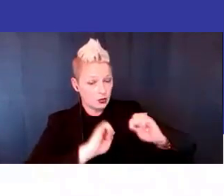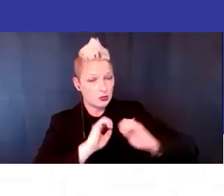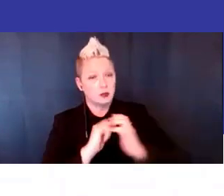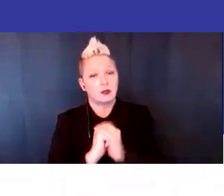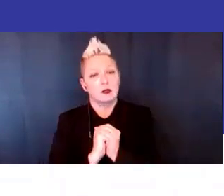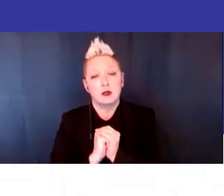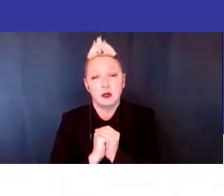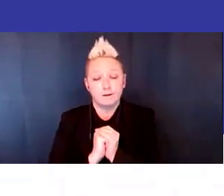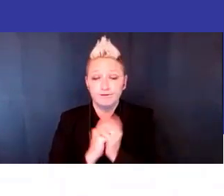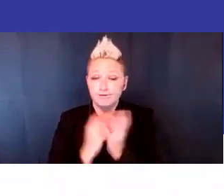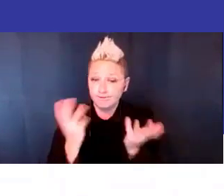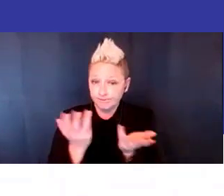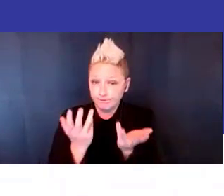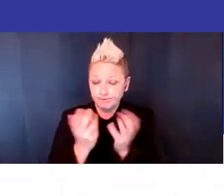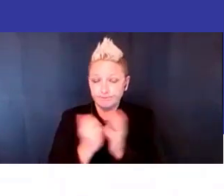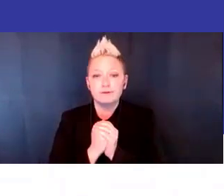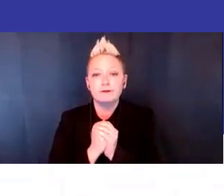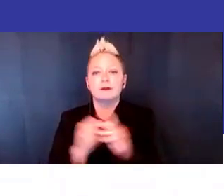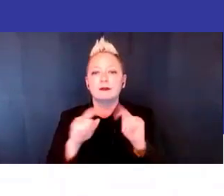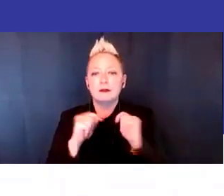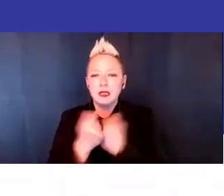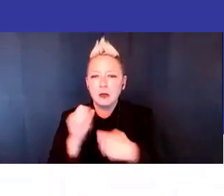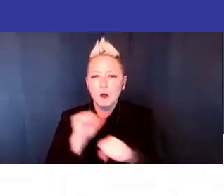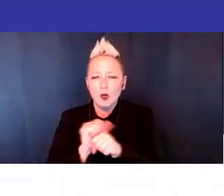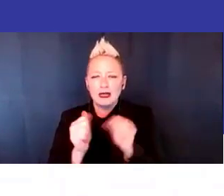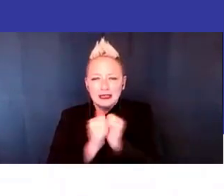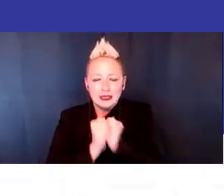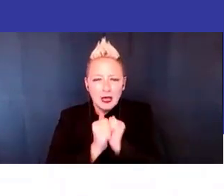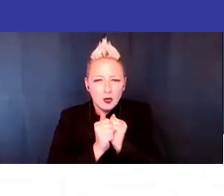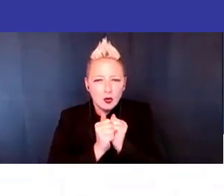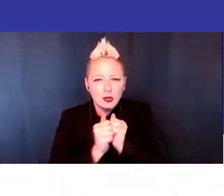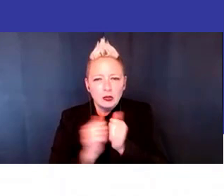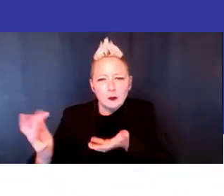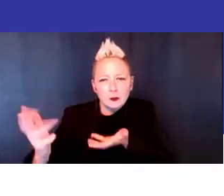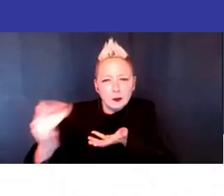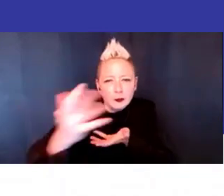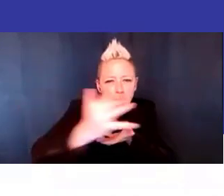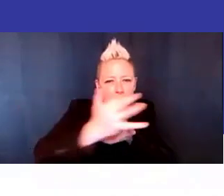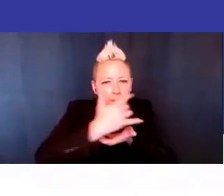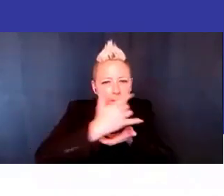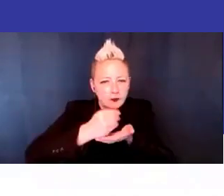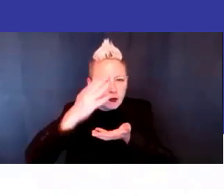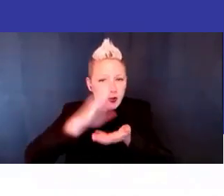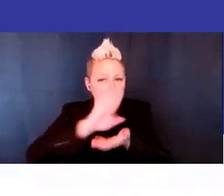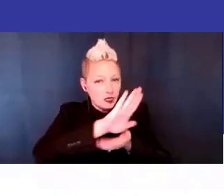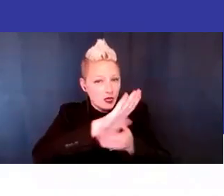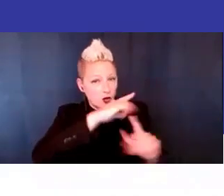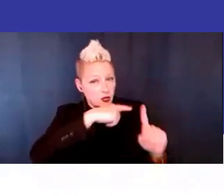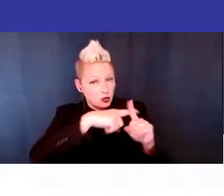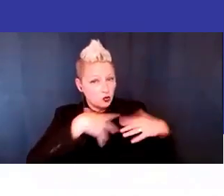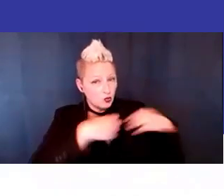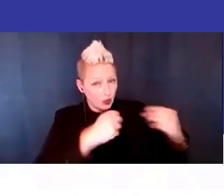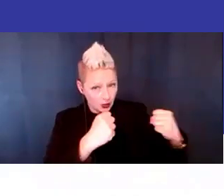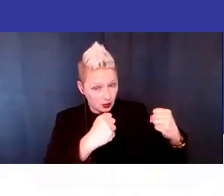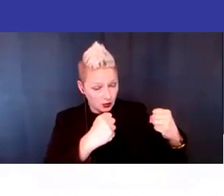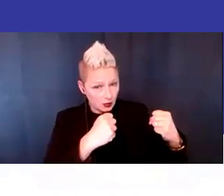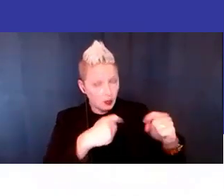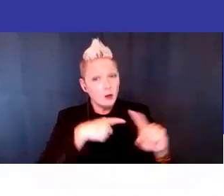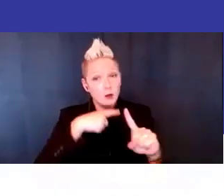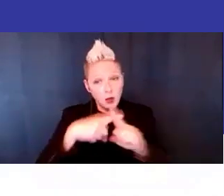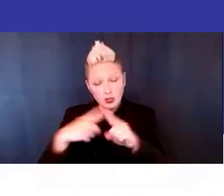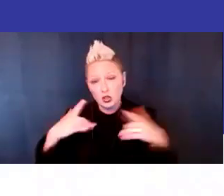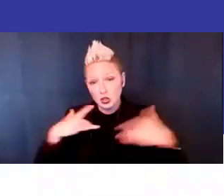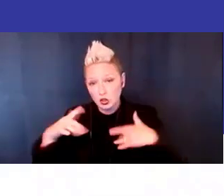is for the team to work together to gather information that includes knowledge of the student's strengths as well as concerns